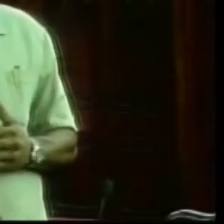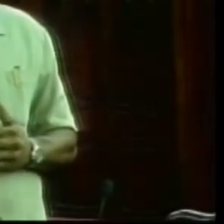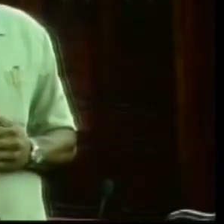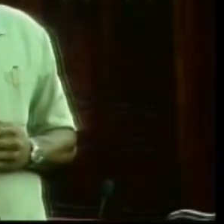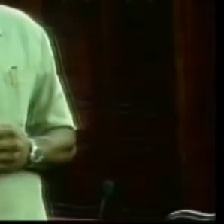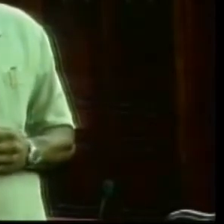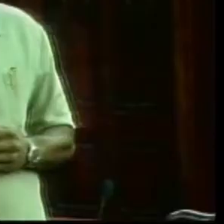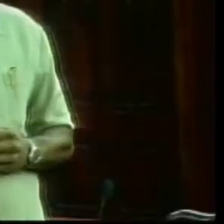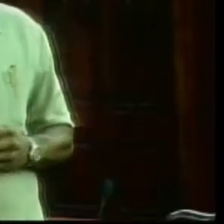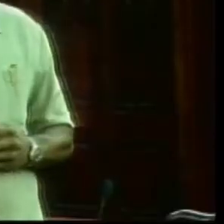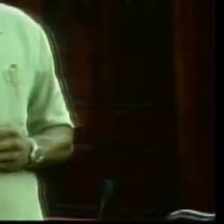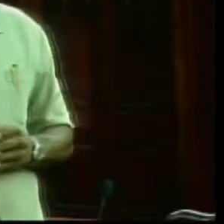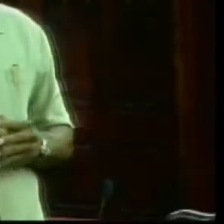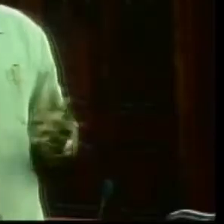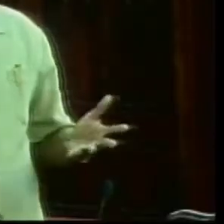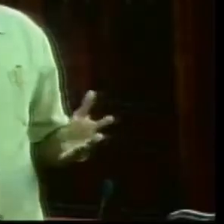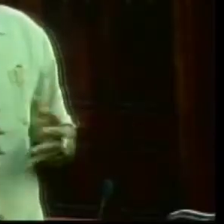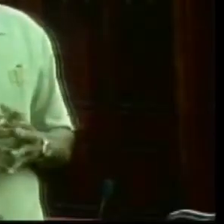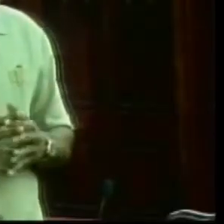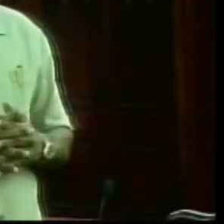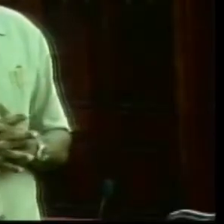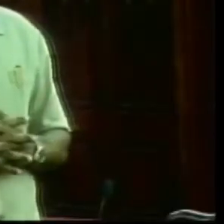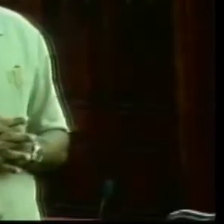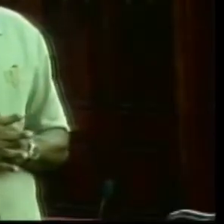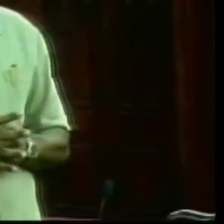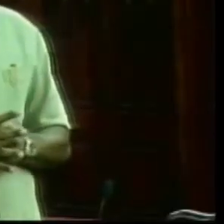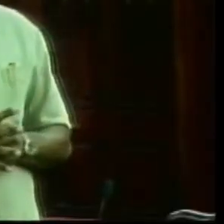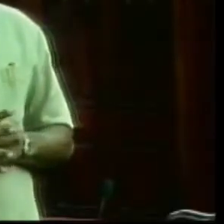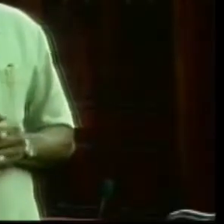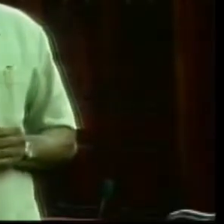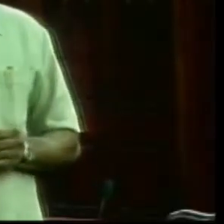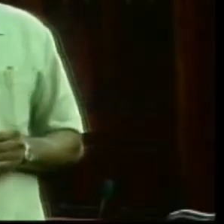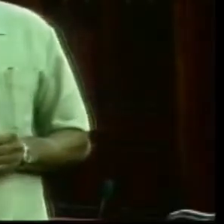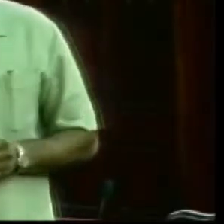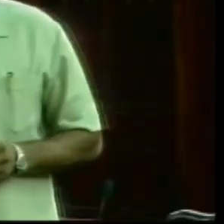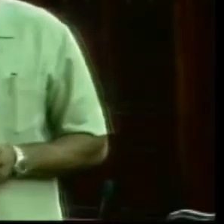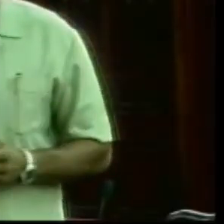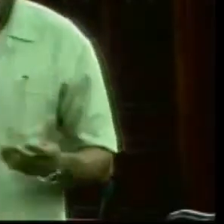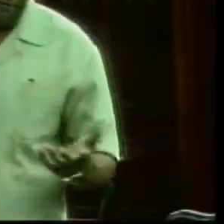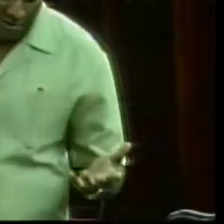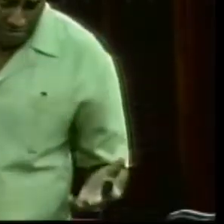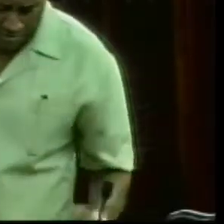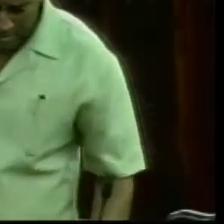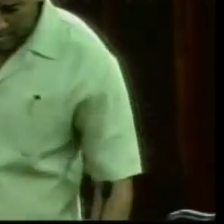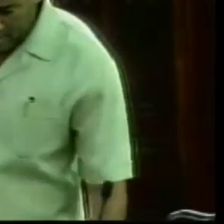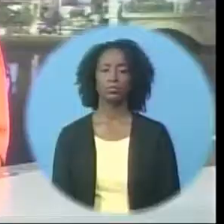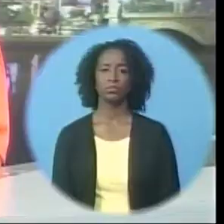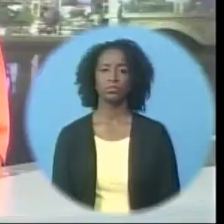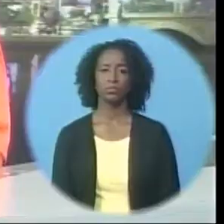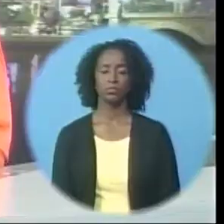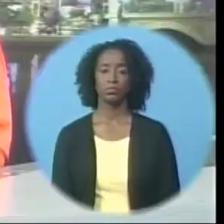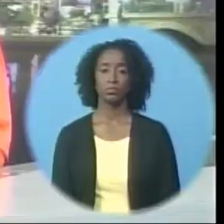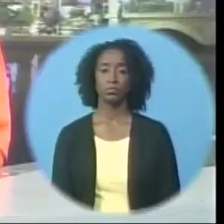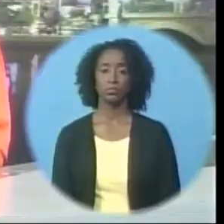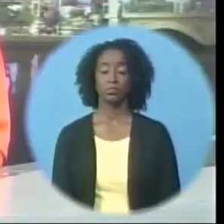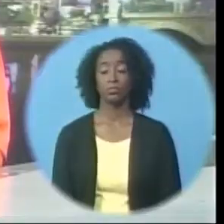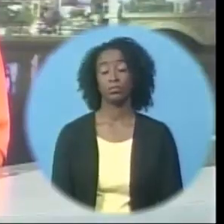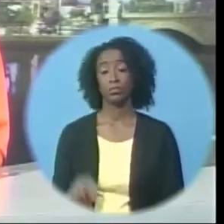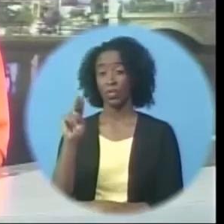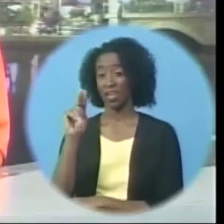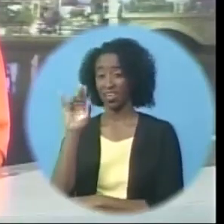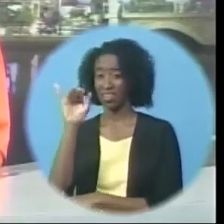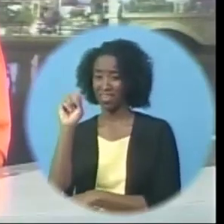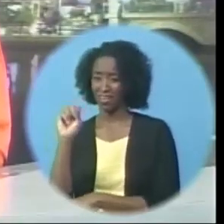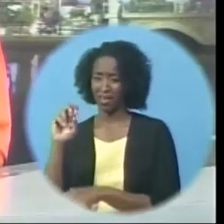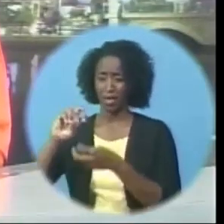handsomely remunerated, and therefore there's no reason why they shouldn't participate in the fund. The issues